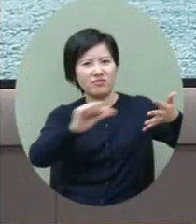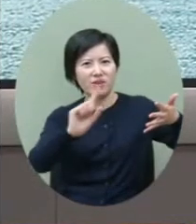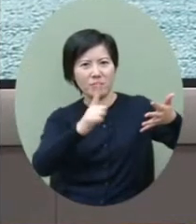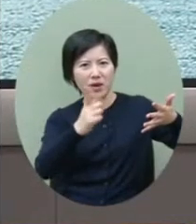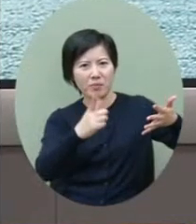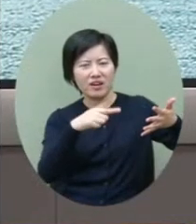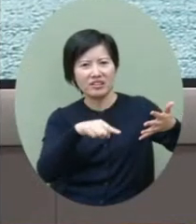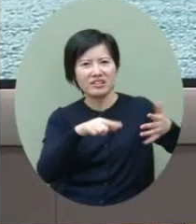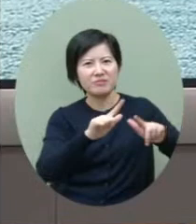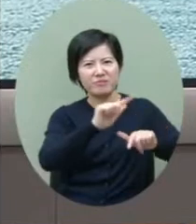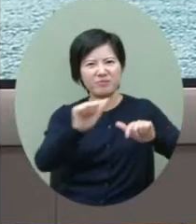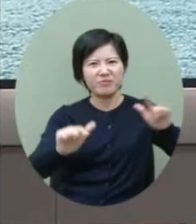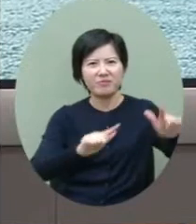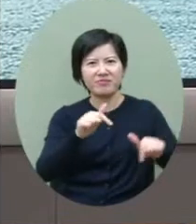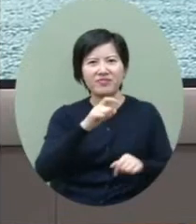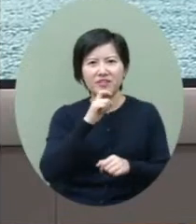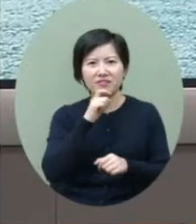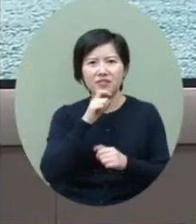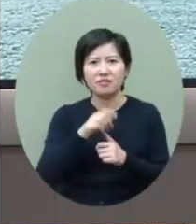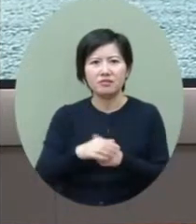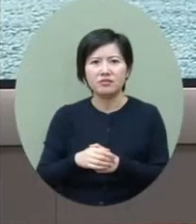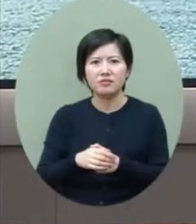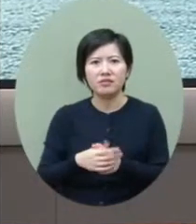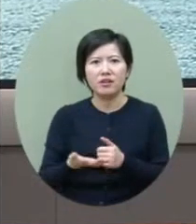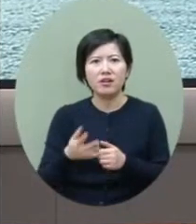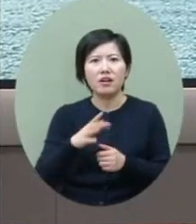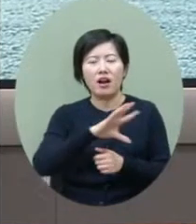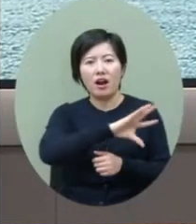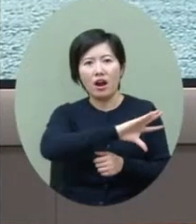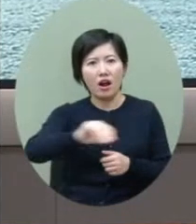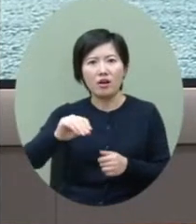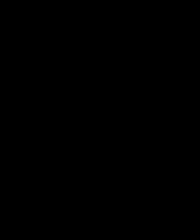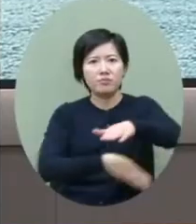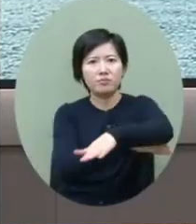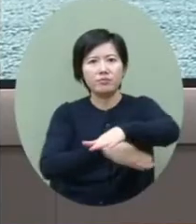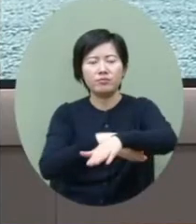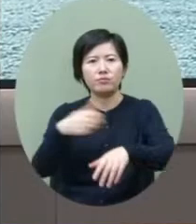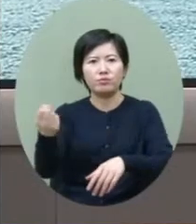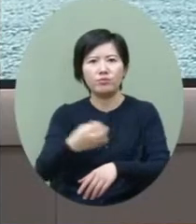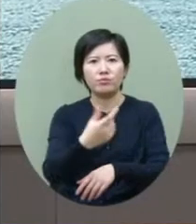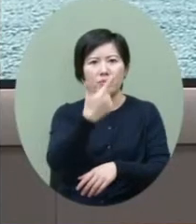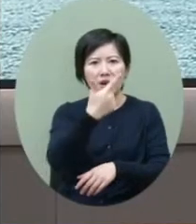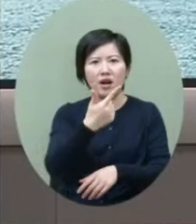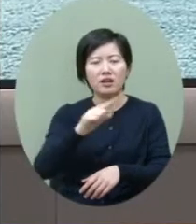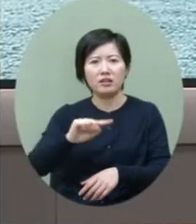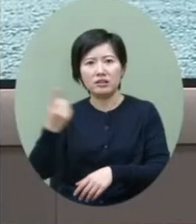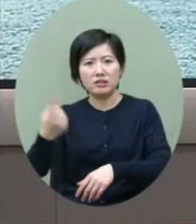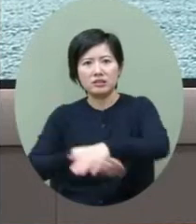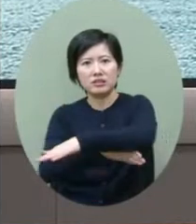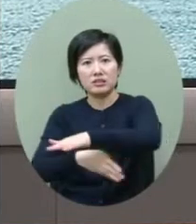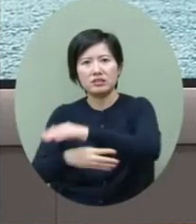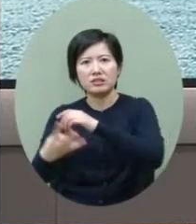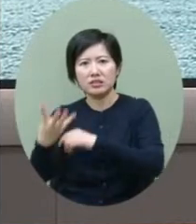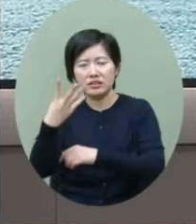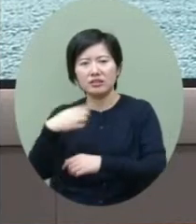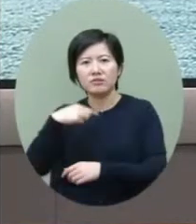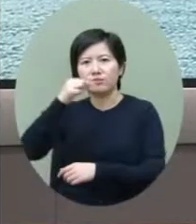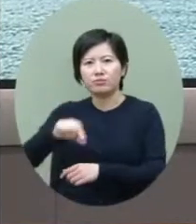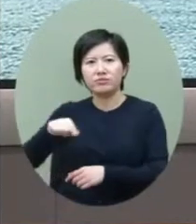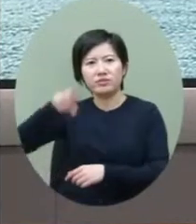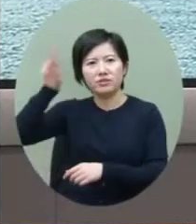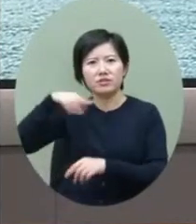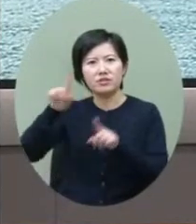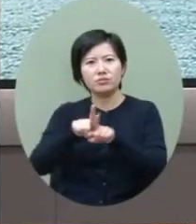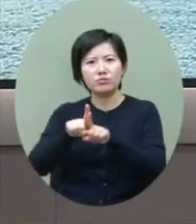We suspect there is contamination on the 18th floor. All the 8 units, with the remaining 4,